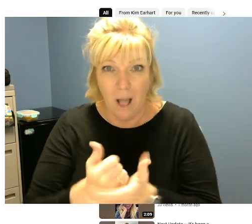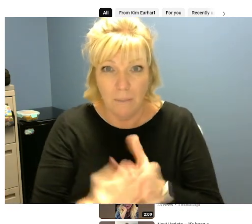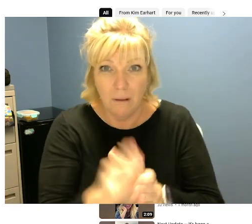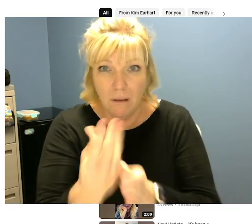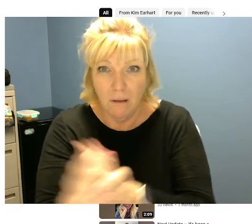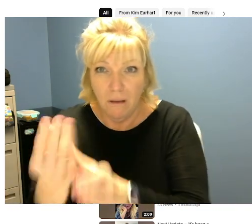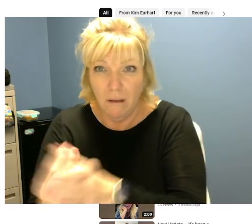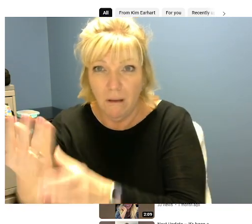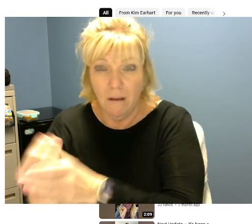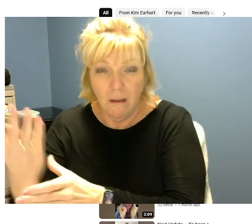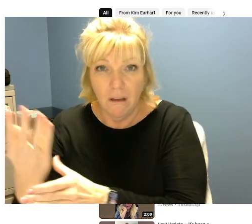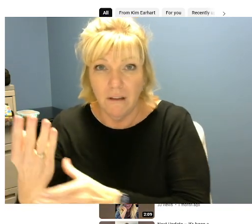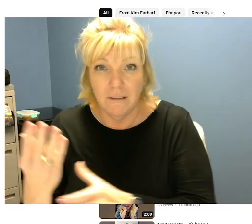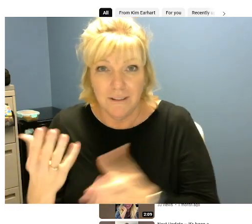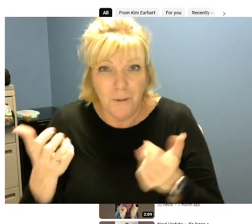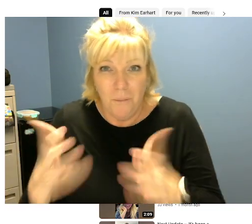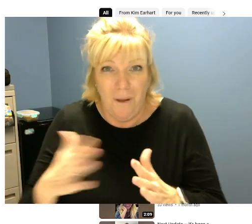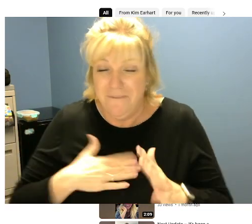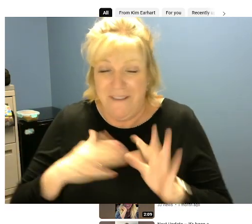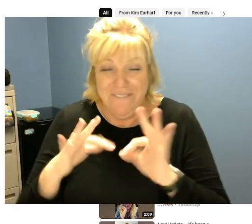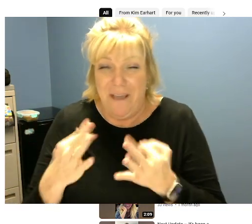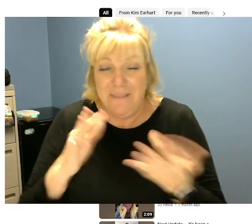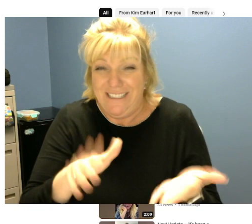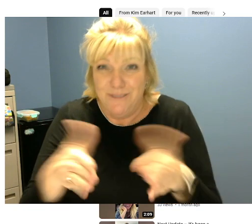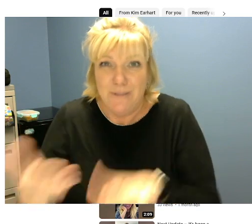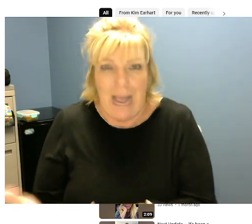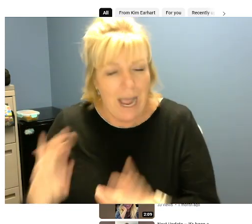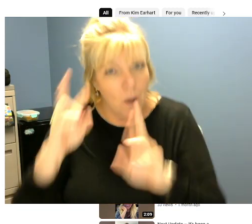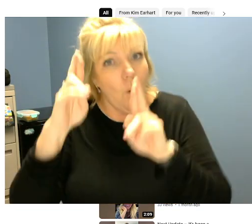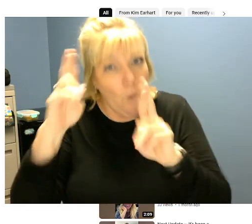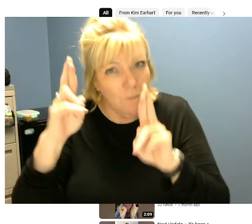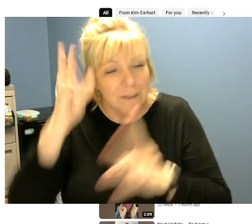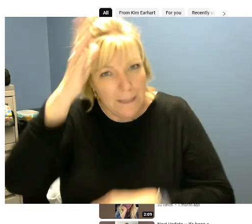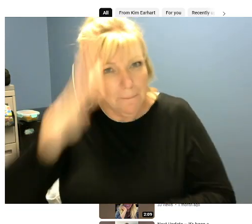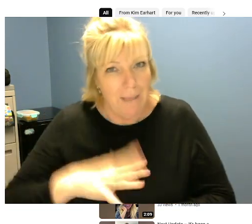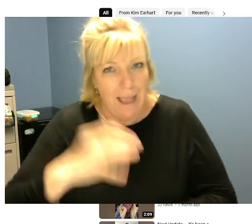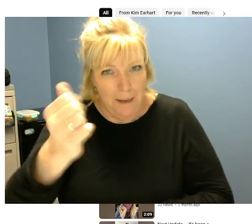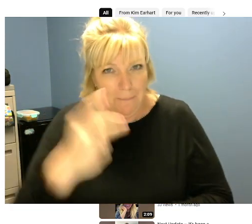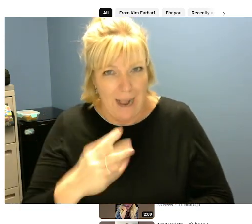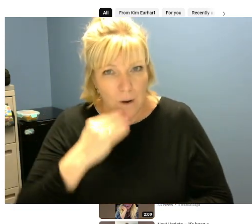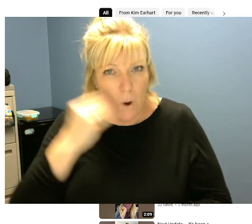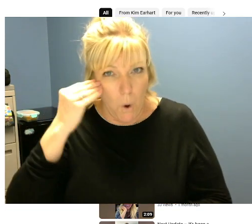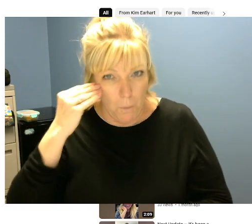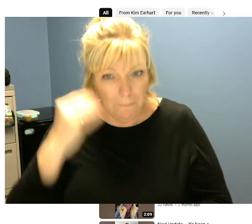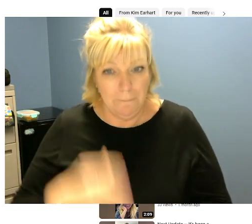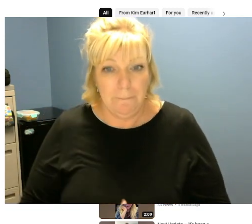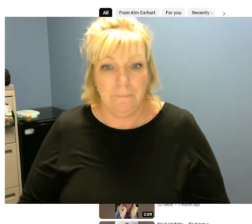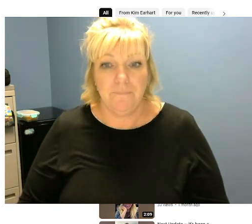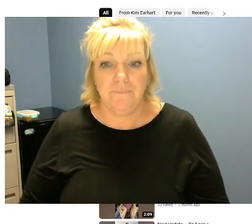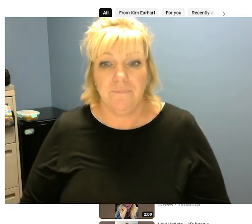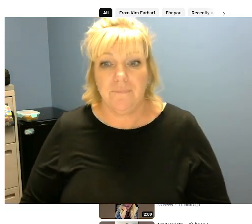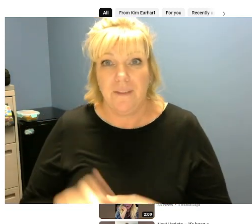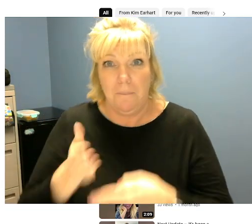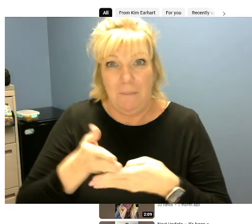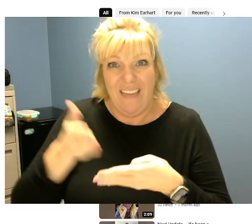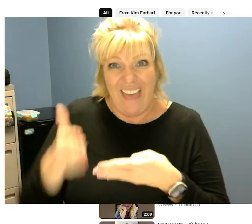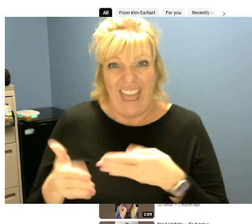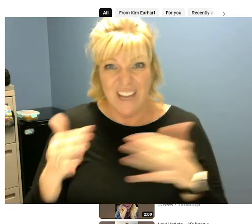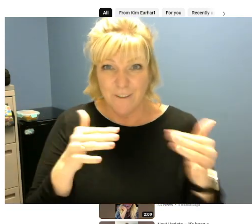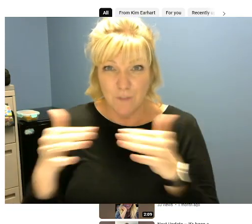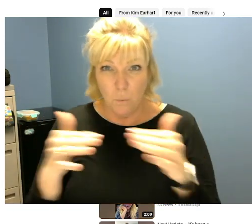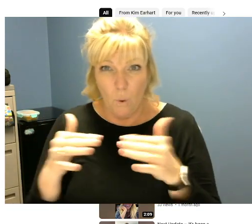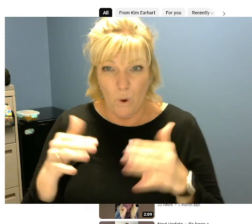go home. And so by the end of the war, 10% of the Confederate forces were deserting. And